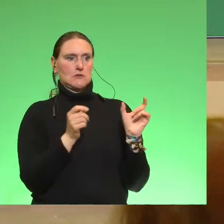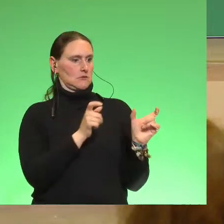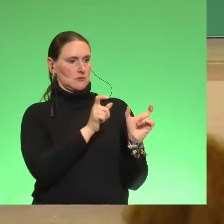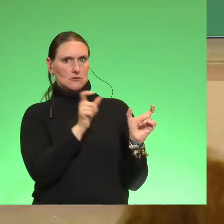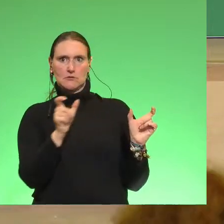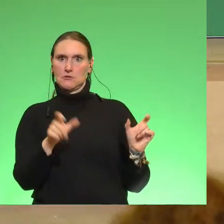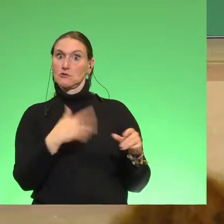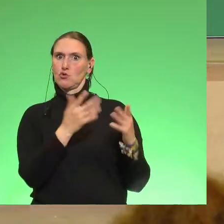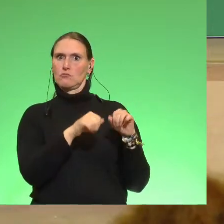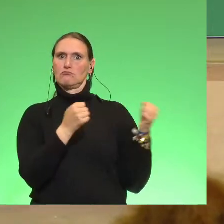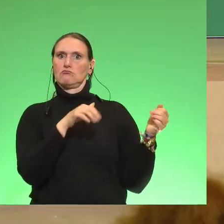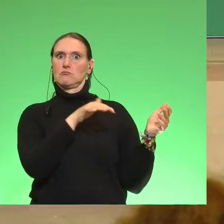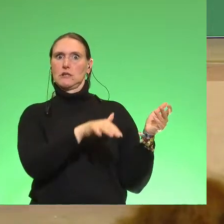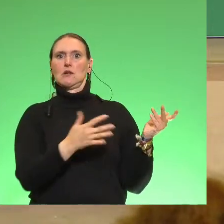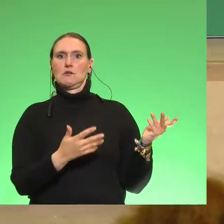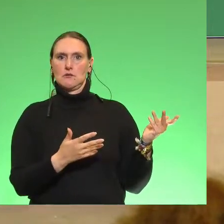initially